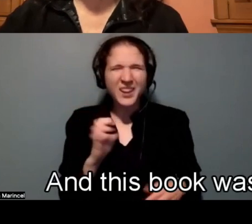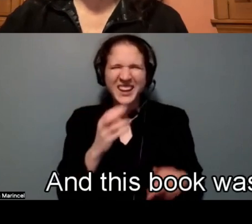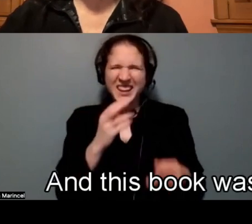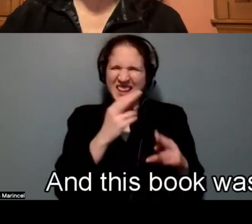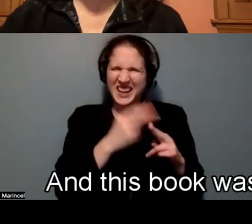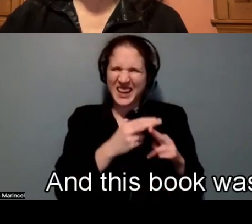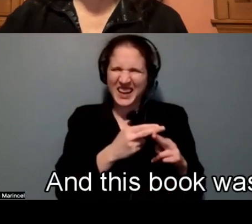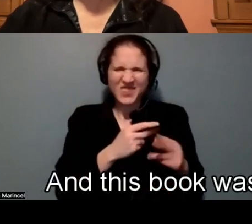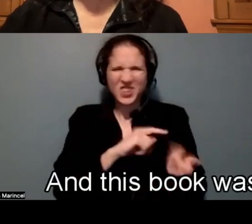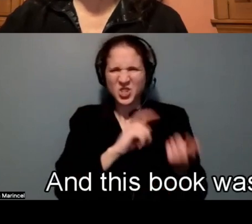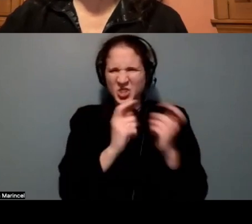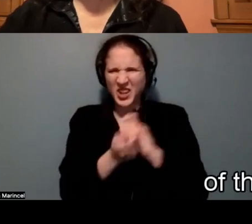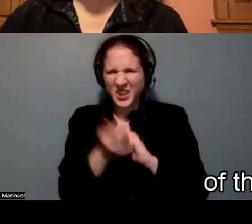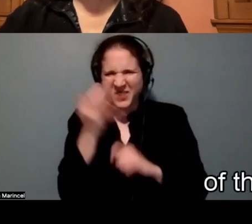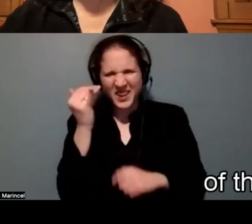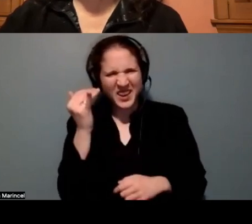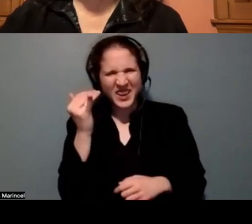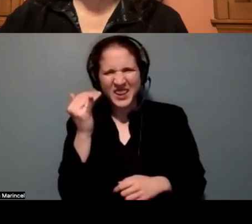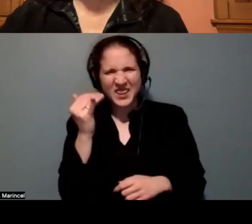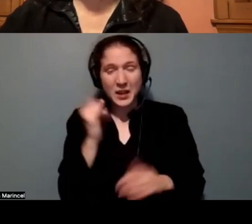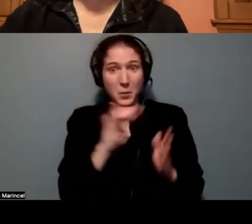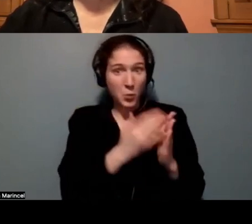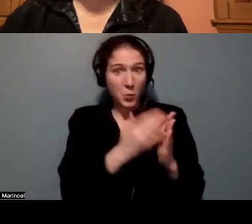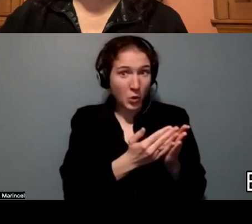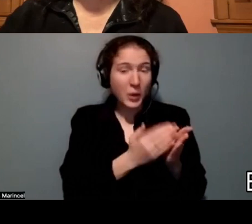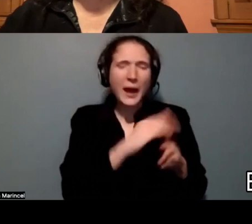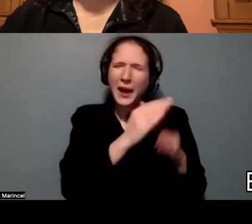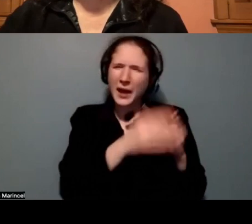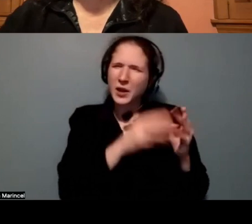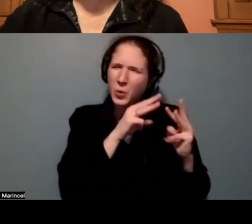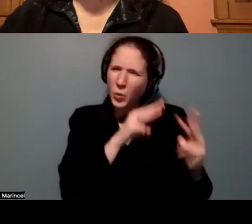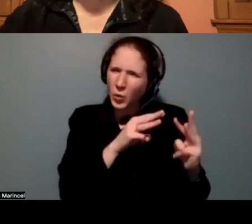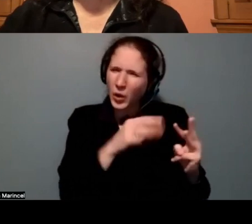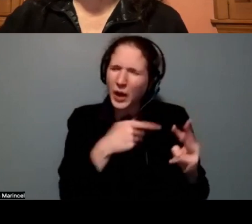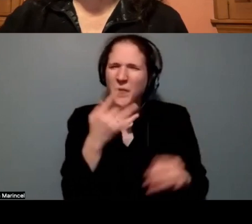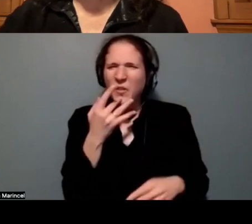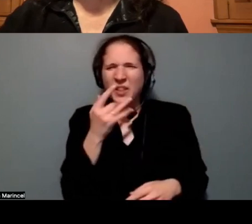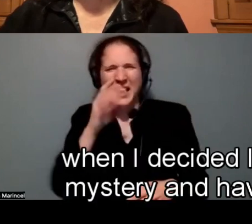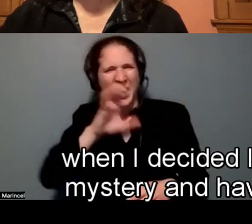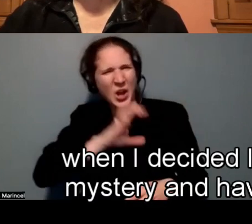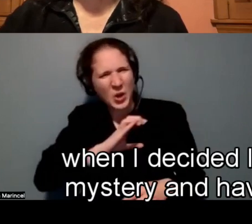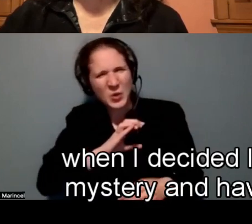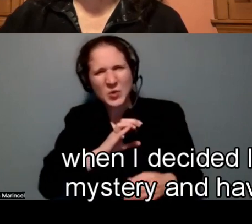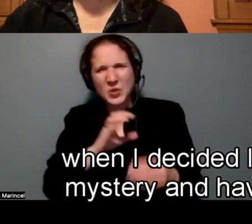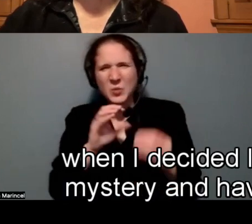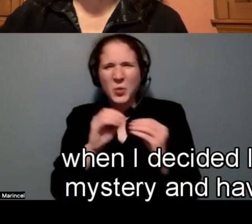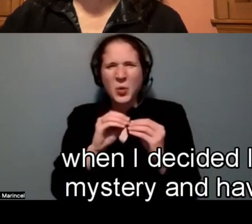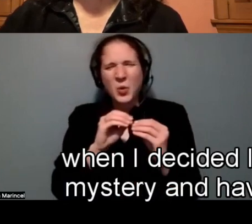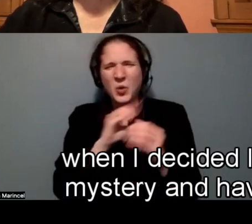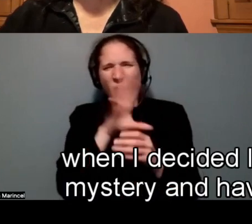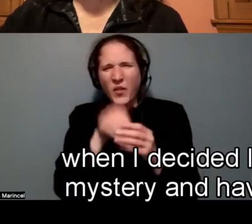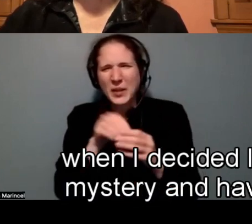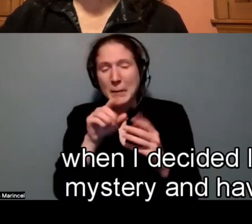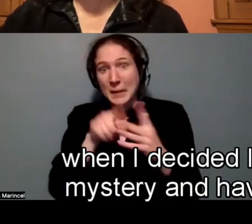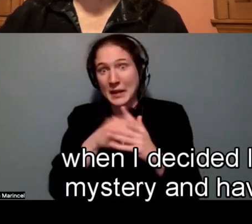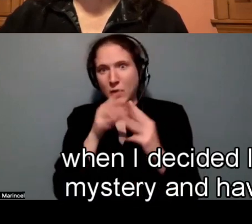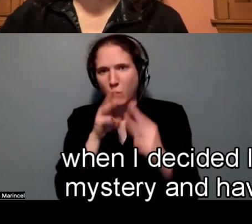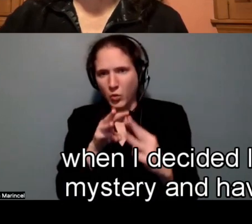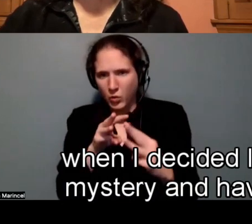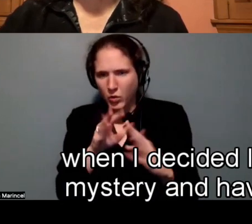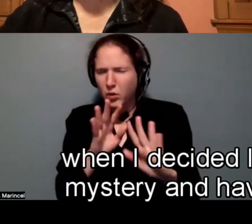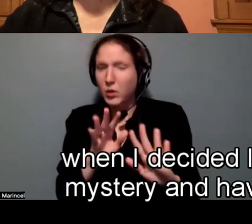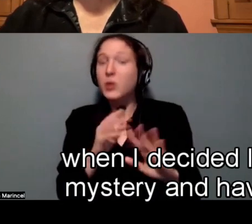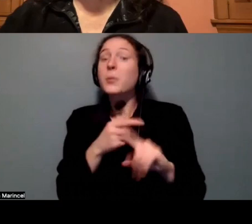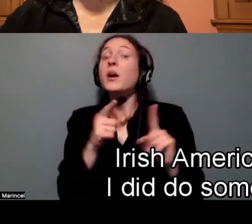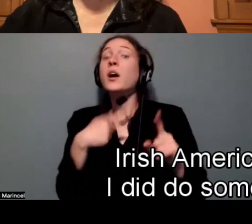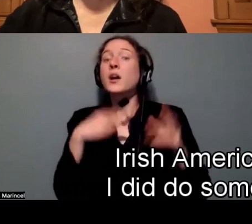this book was set at the very end of the war. But when I decided I want to make it a mystery and have this